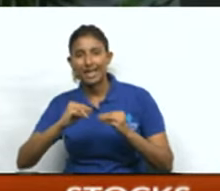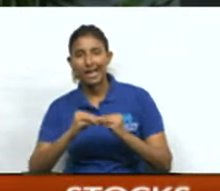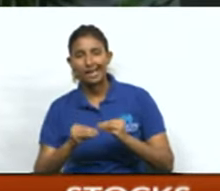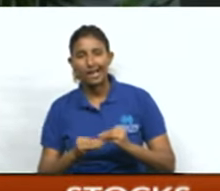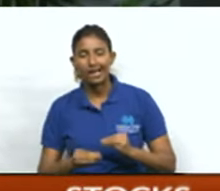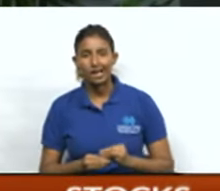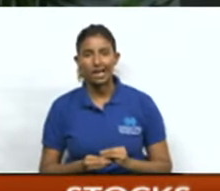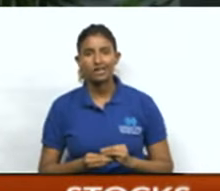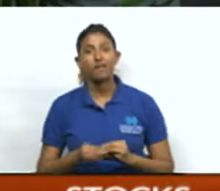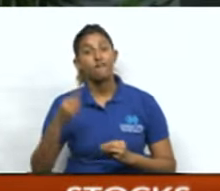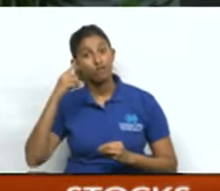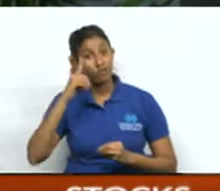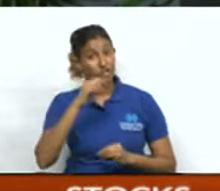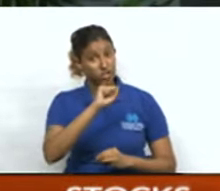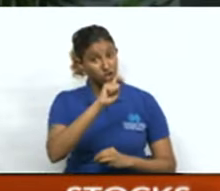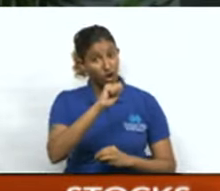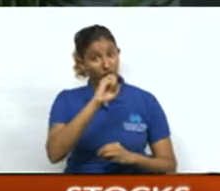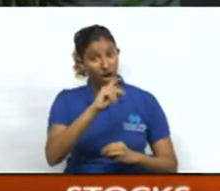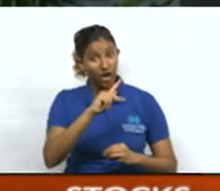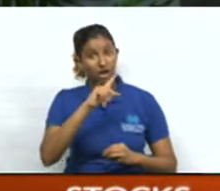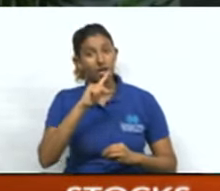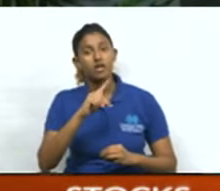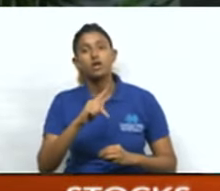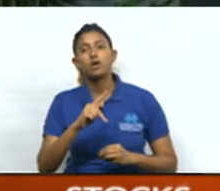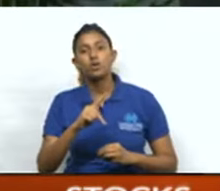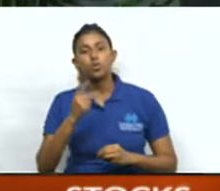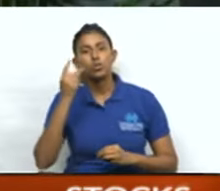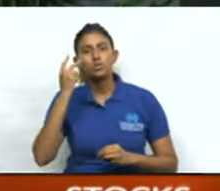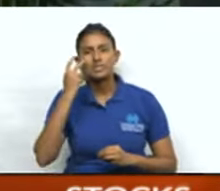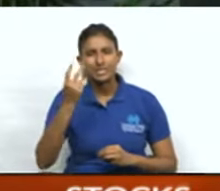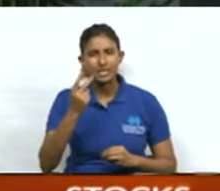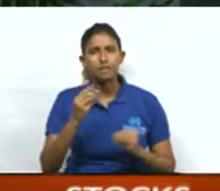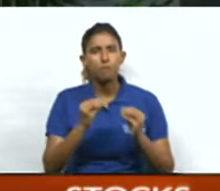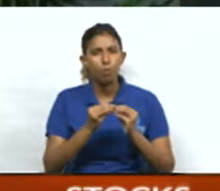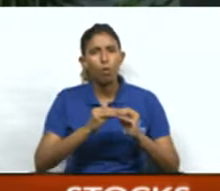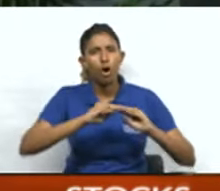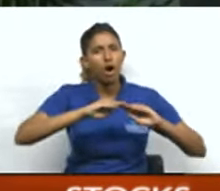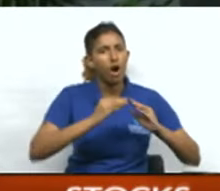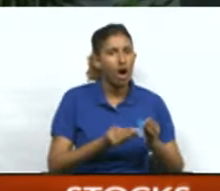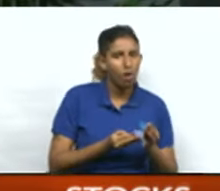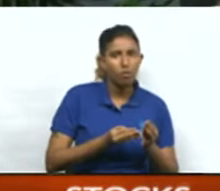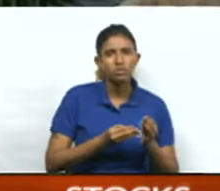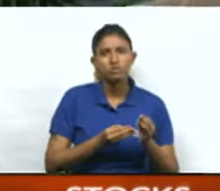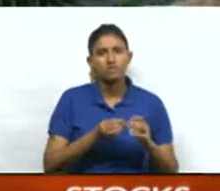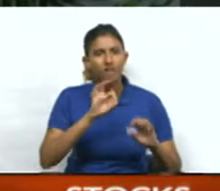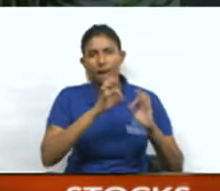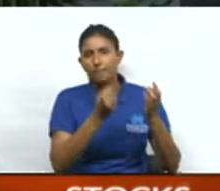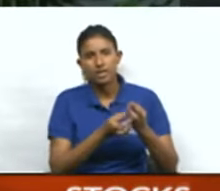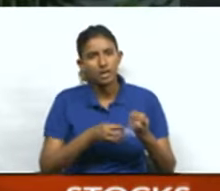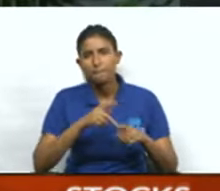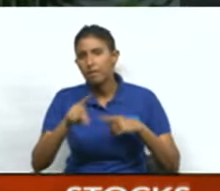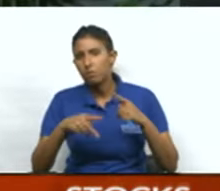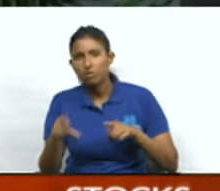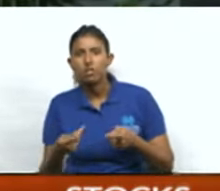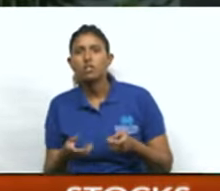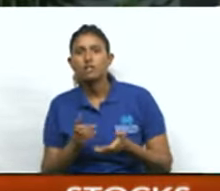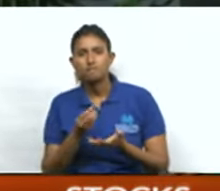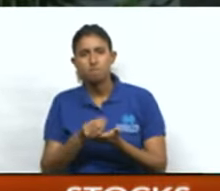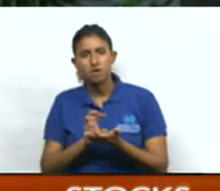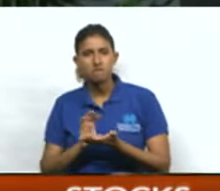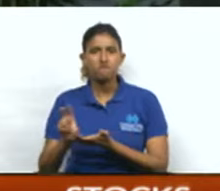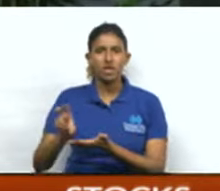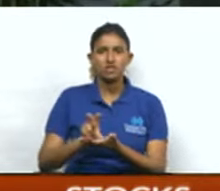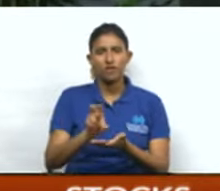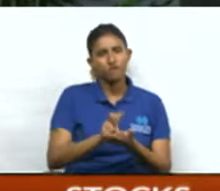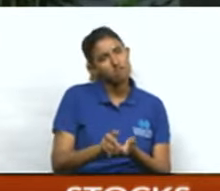exchange, you would find, I would say, households participating more and eventually over time, you know, taking on more